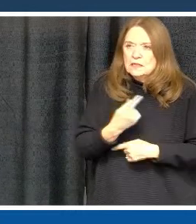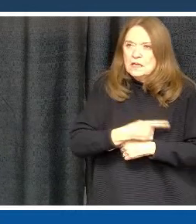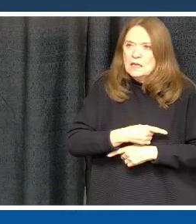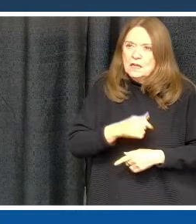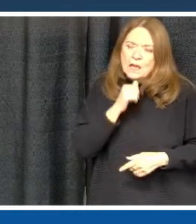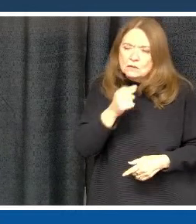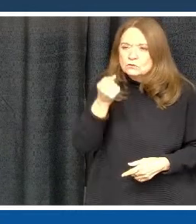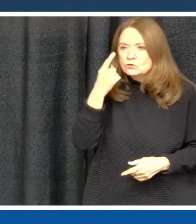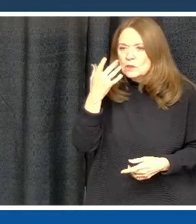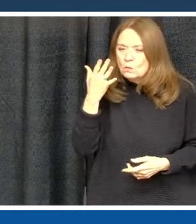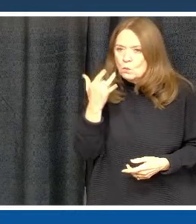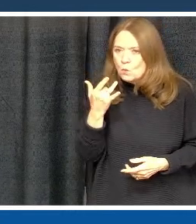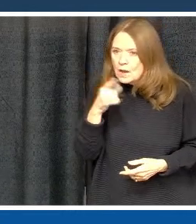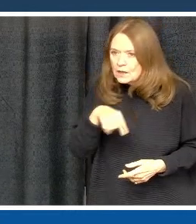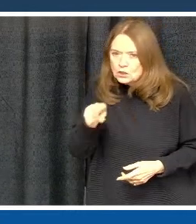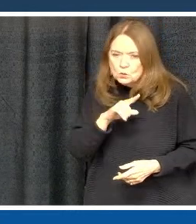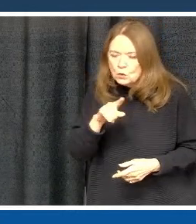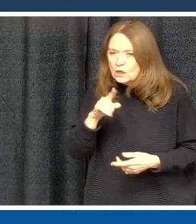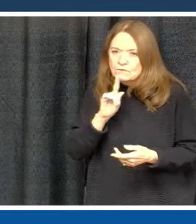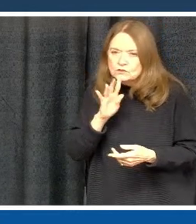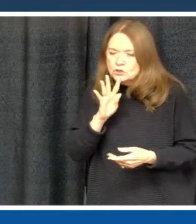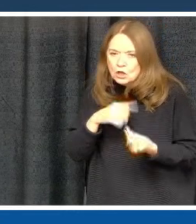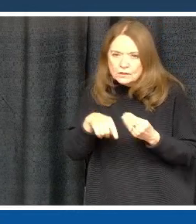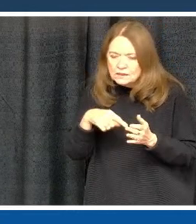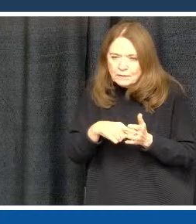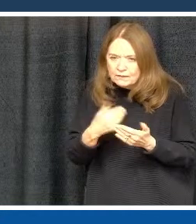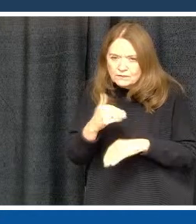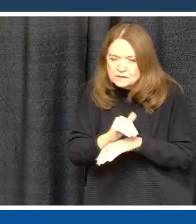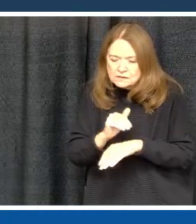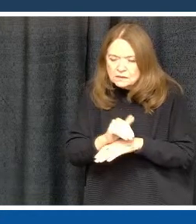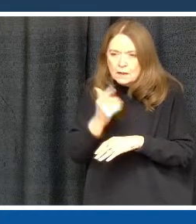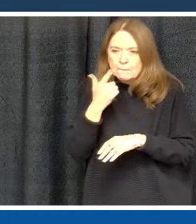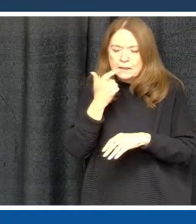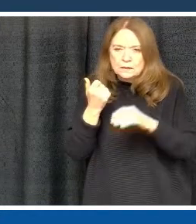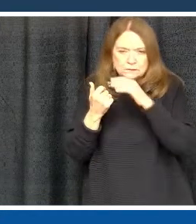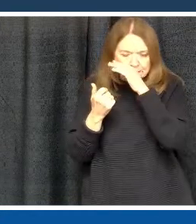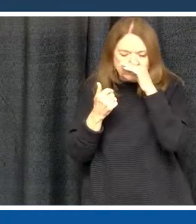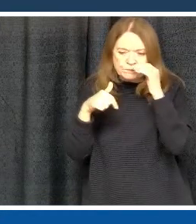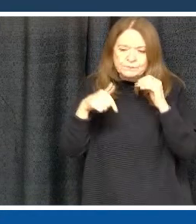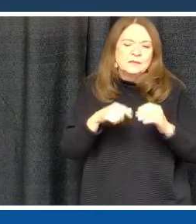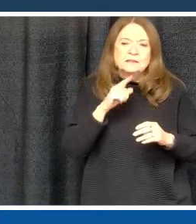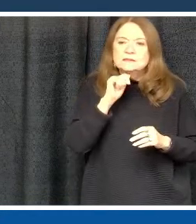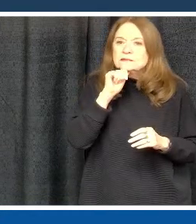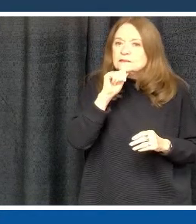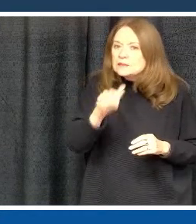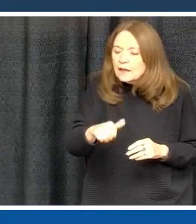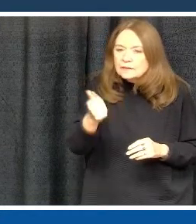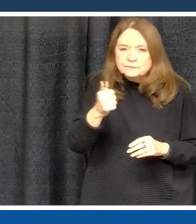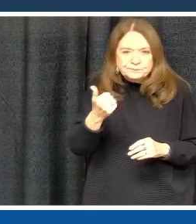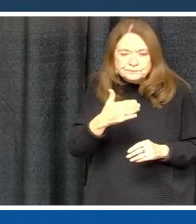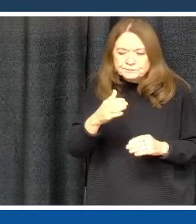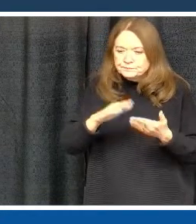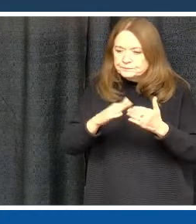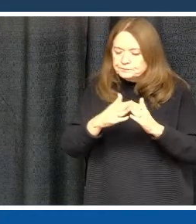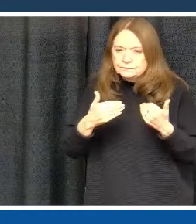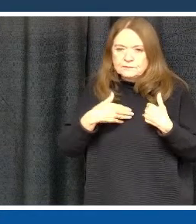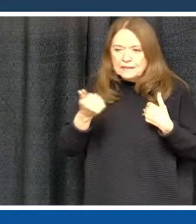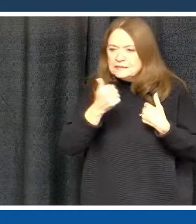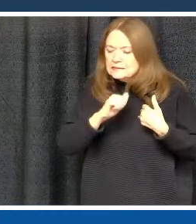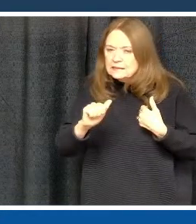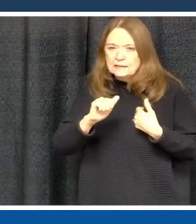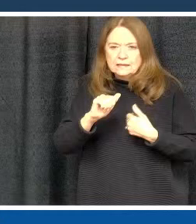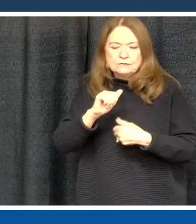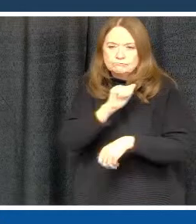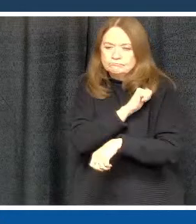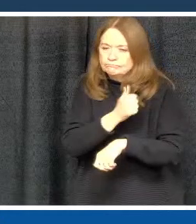don't understand why y'all are even talking about this tonight, because this is not anything that the city has any kind of say